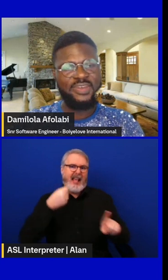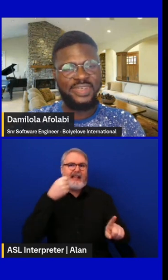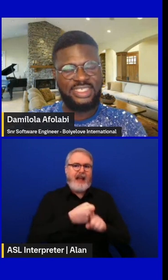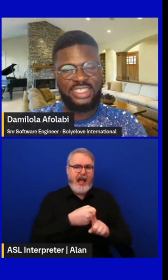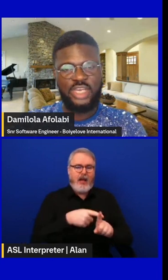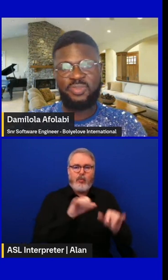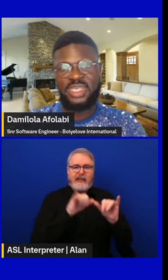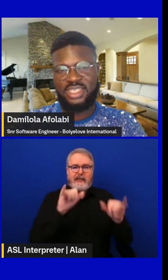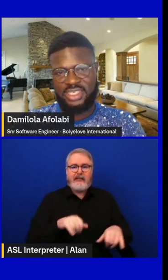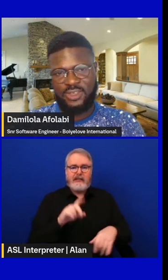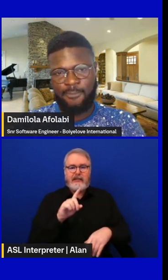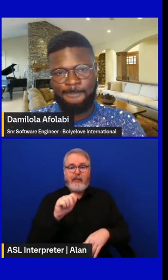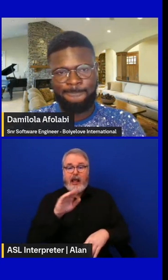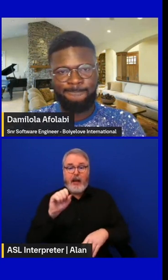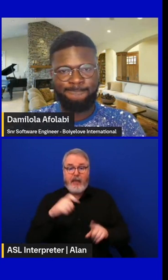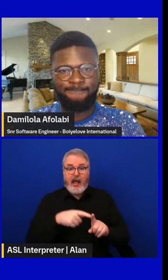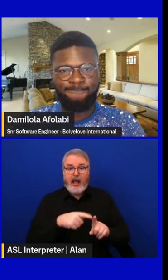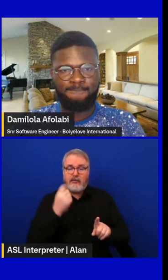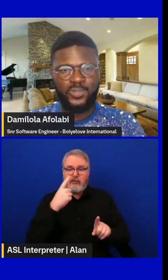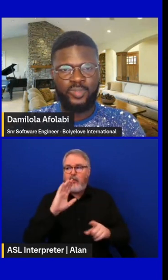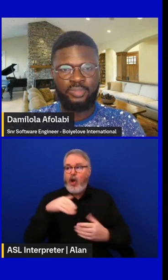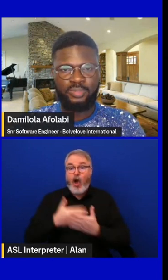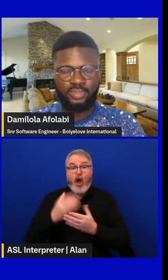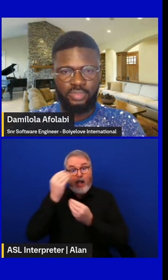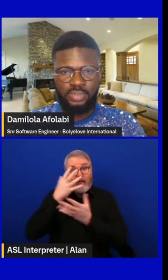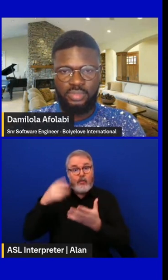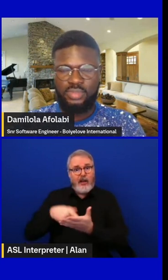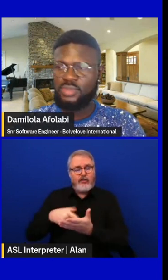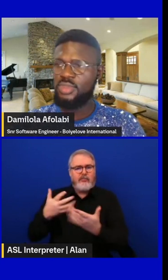all they'll have is encrypted data.